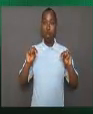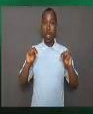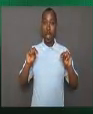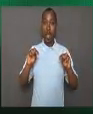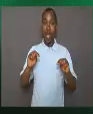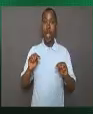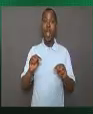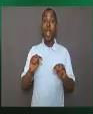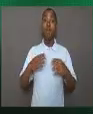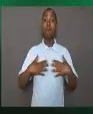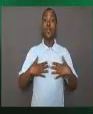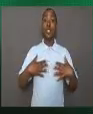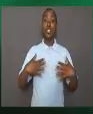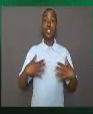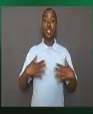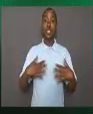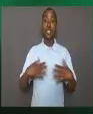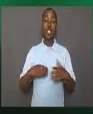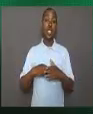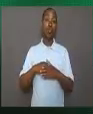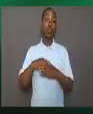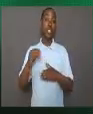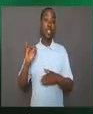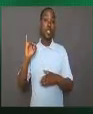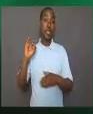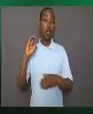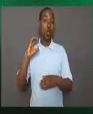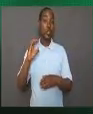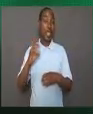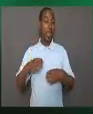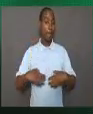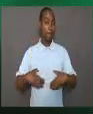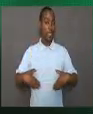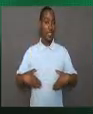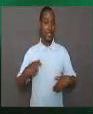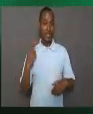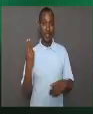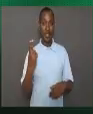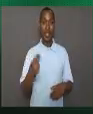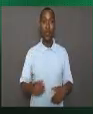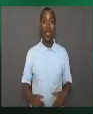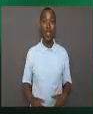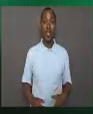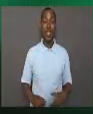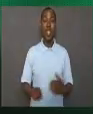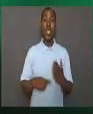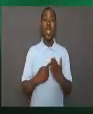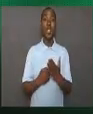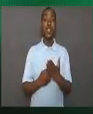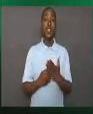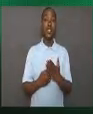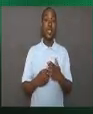the external intercostal muscles are used. These